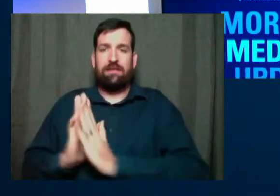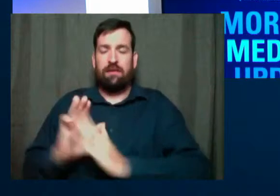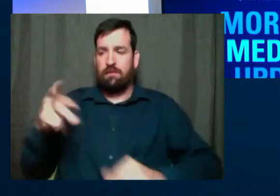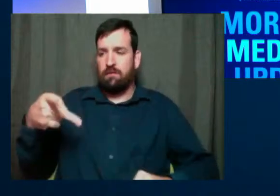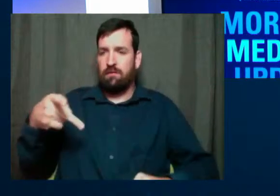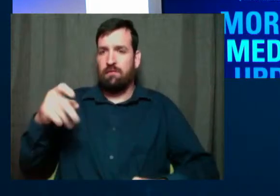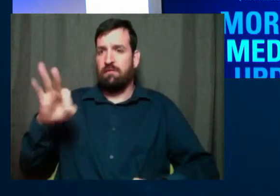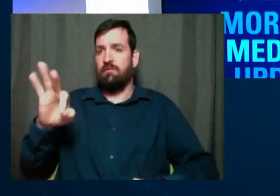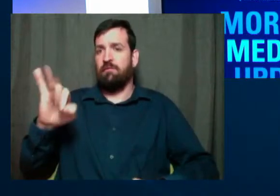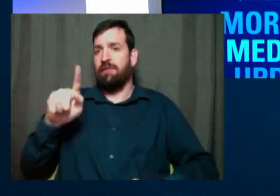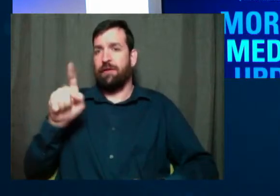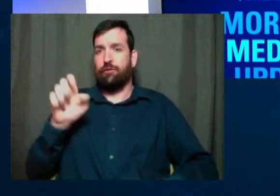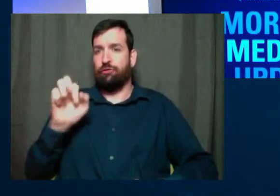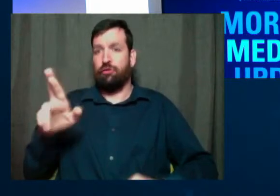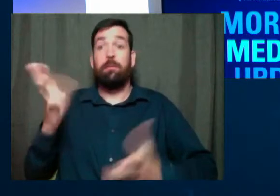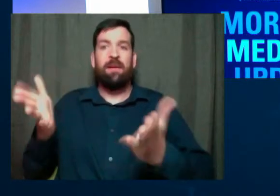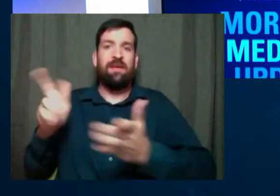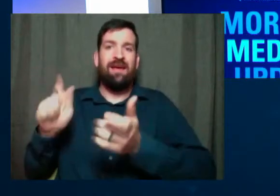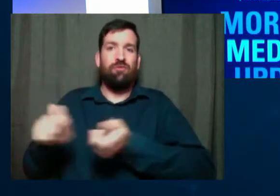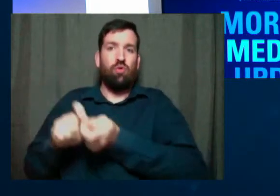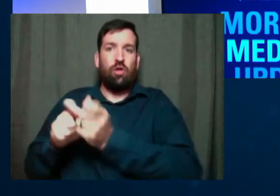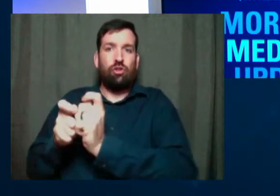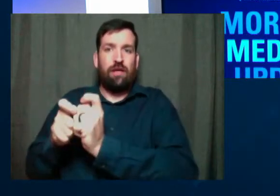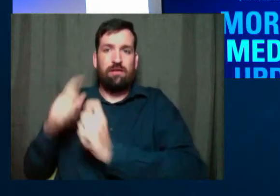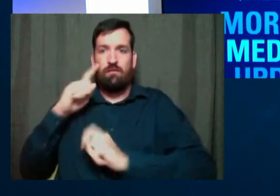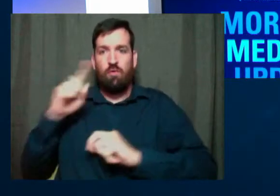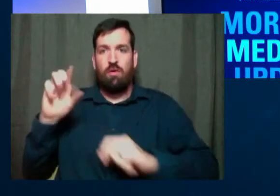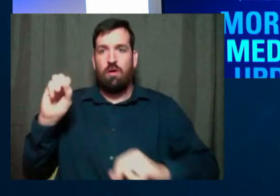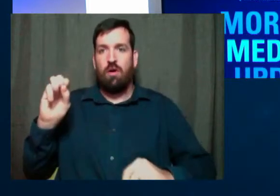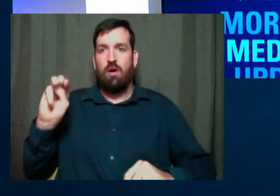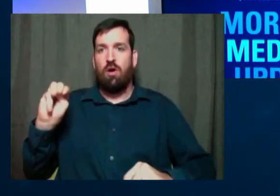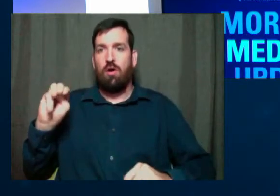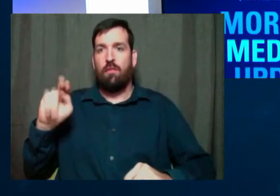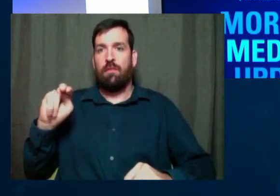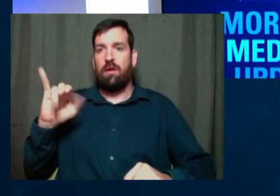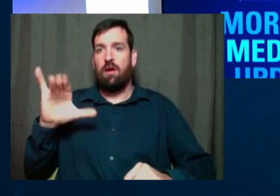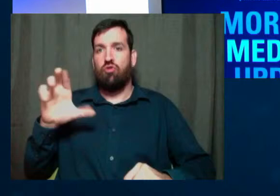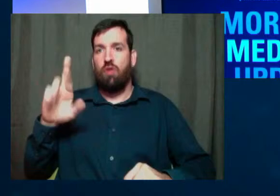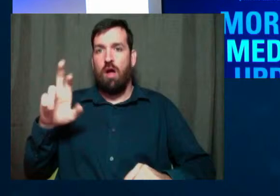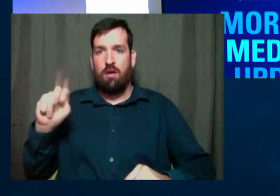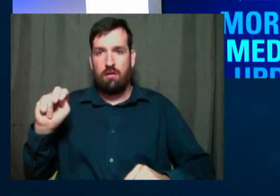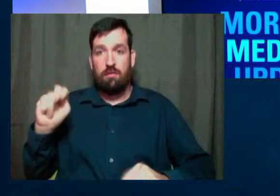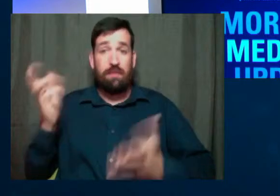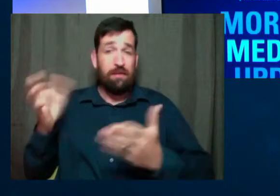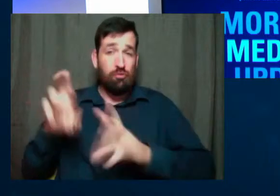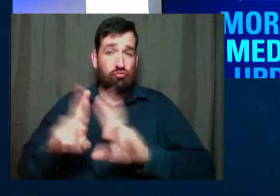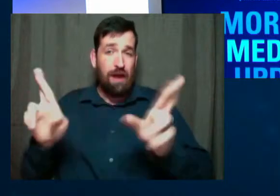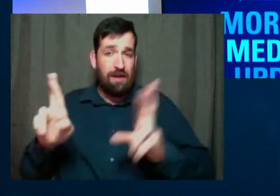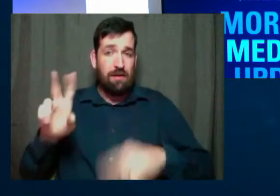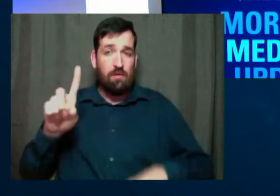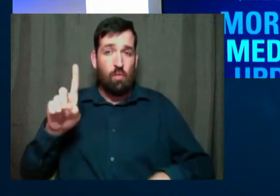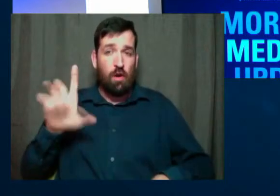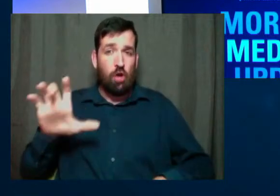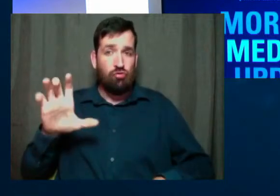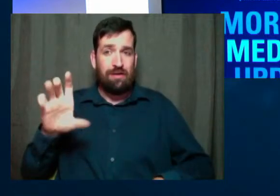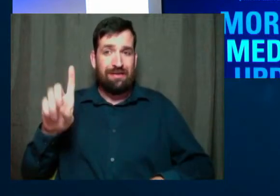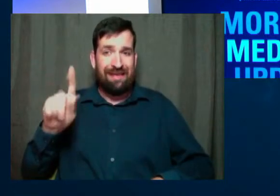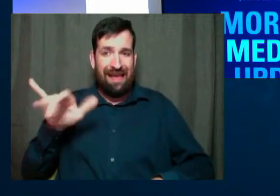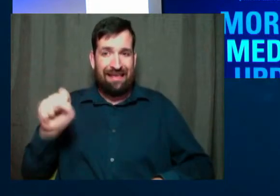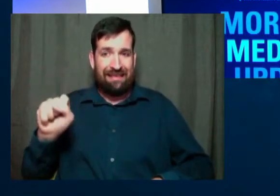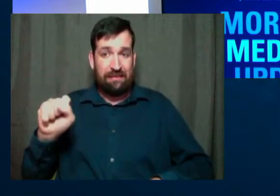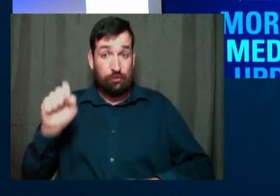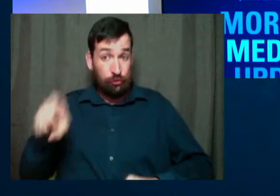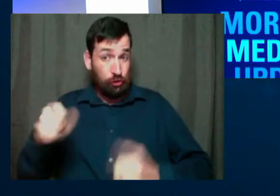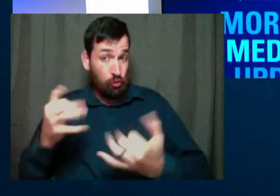need to adjust for Omicron, and it would be ready in about 100 days. Should people wait to get their booster so they can get